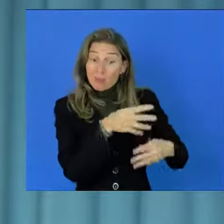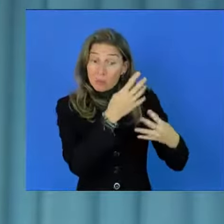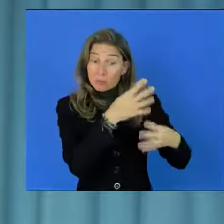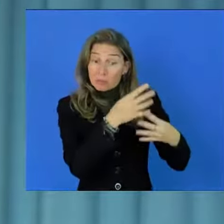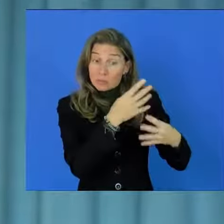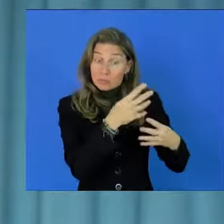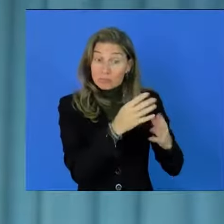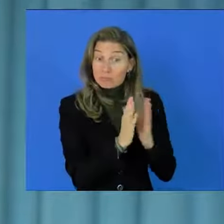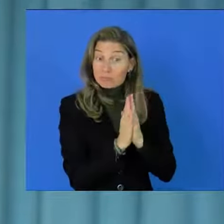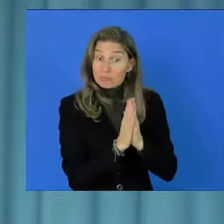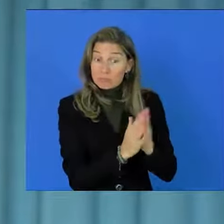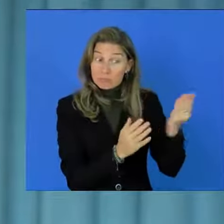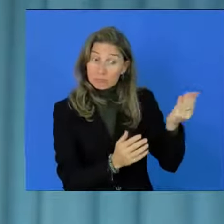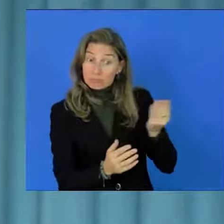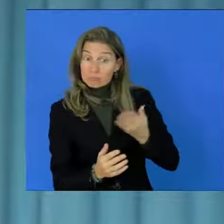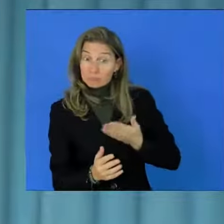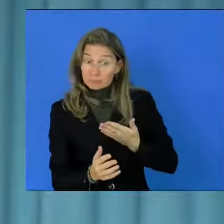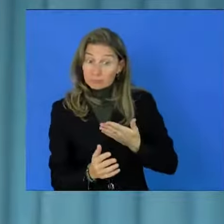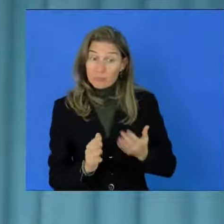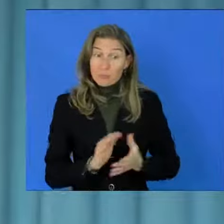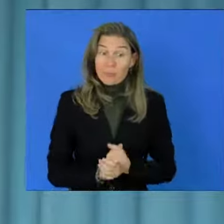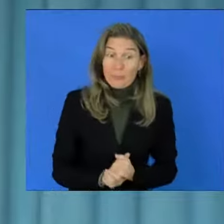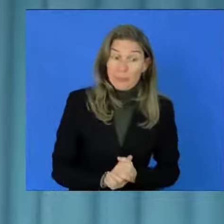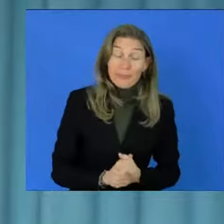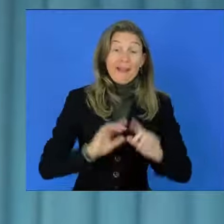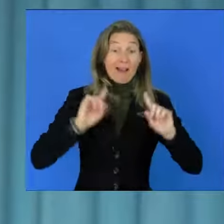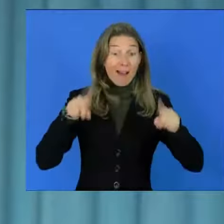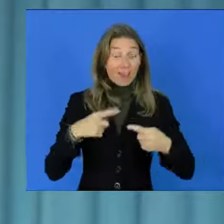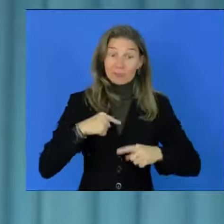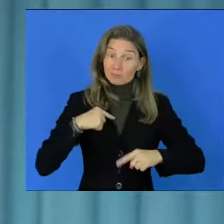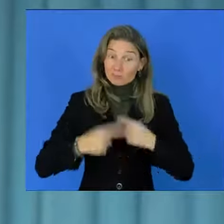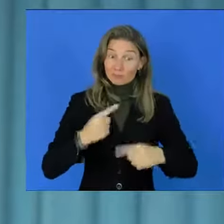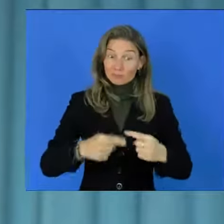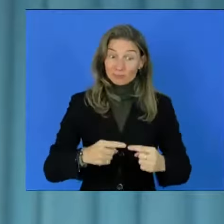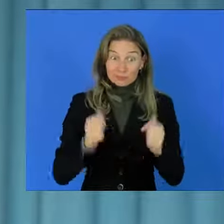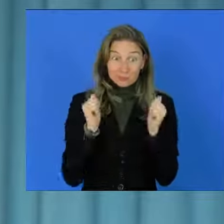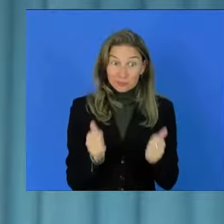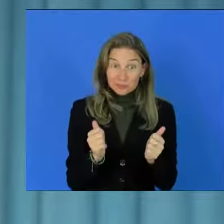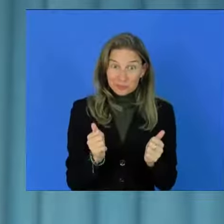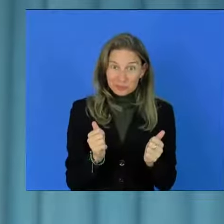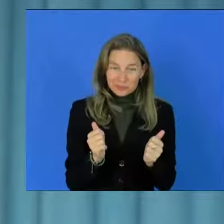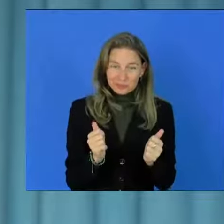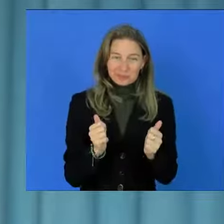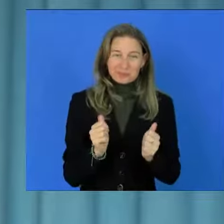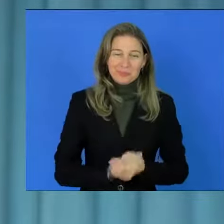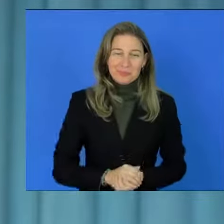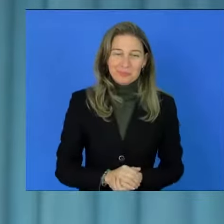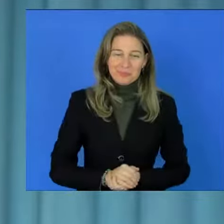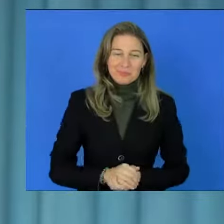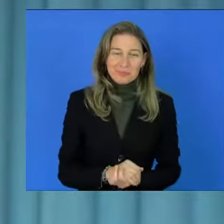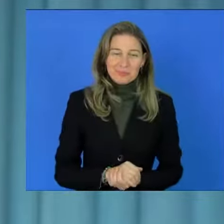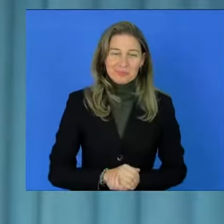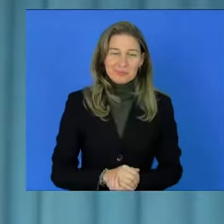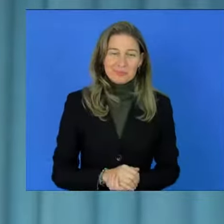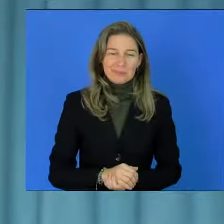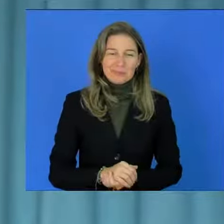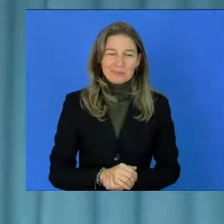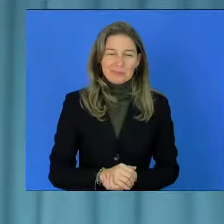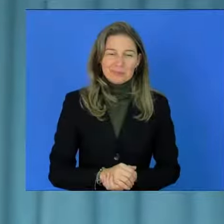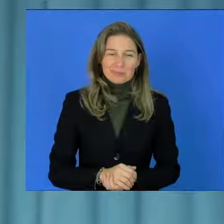we'll have a swift session. How does that sound? All right. Okay. So I'll